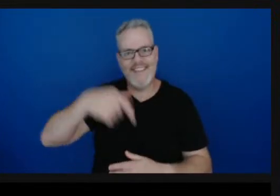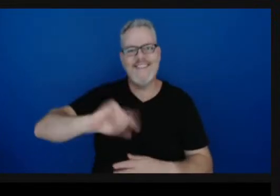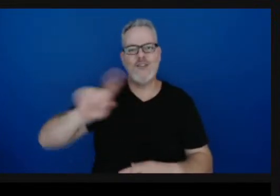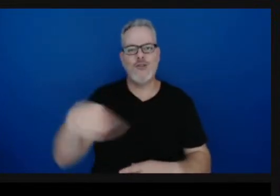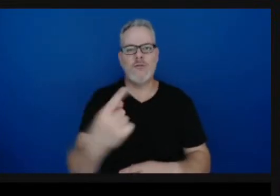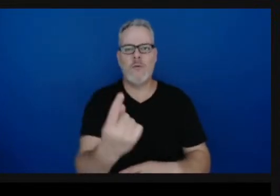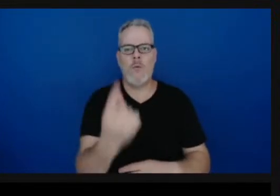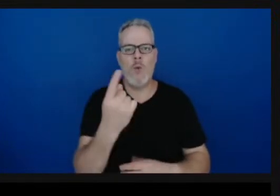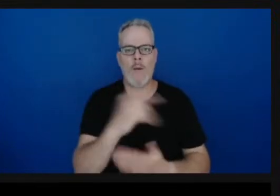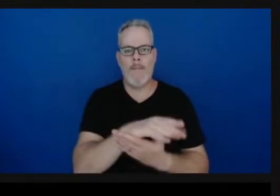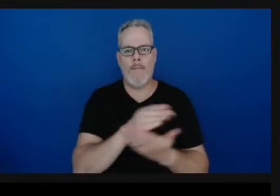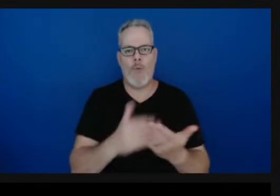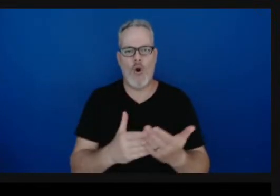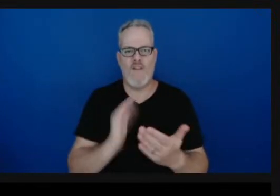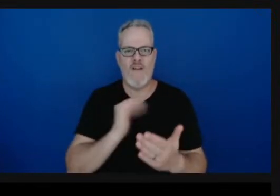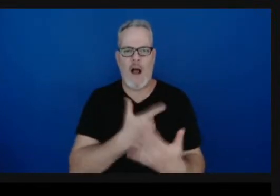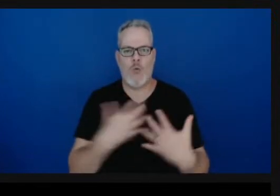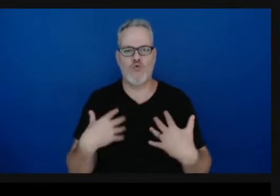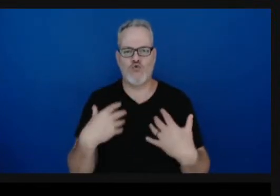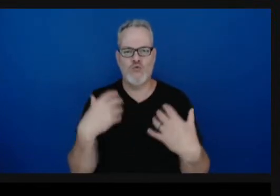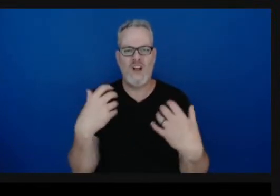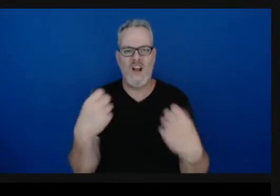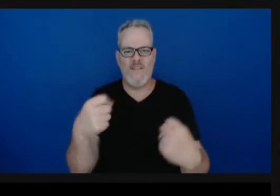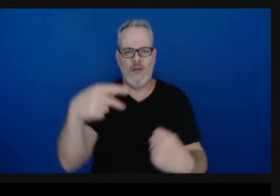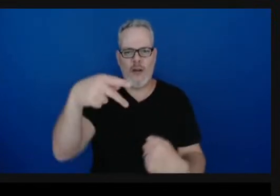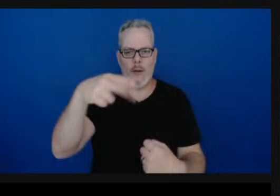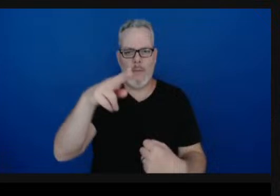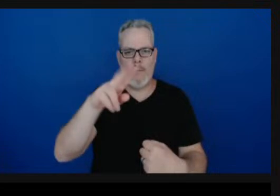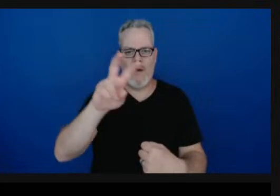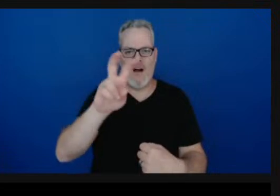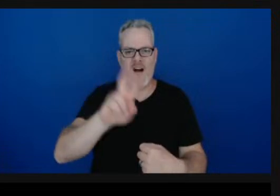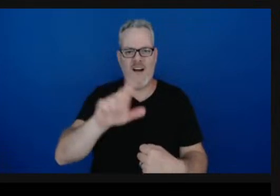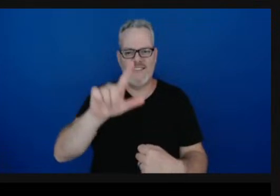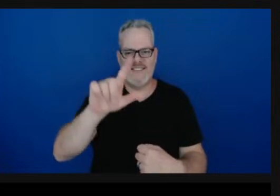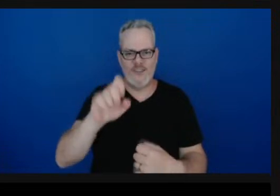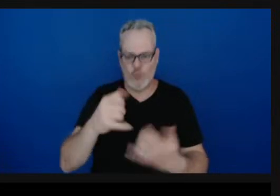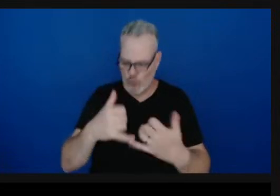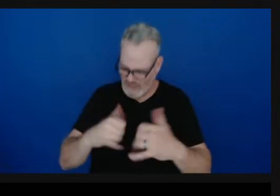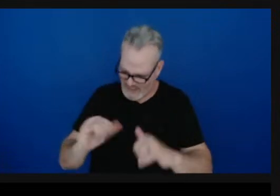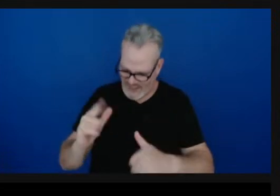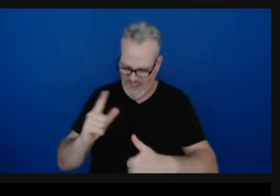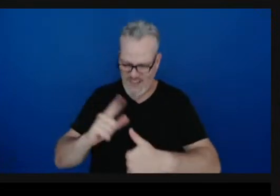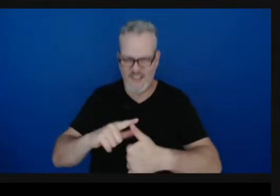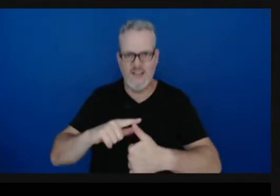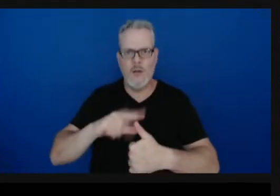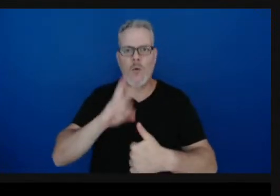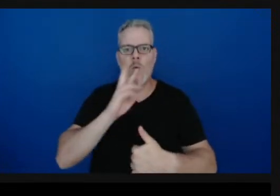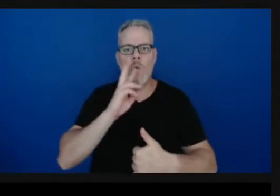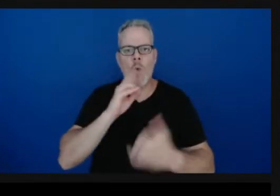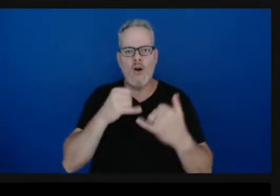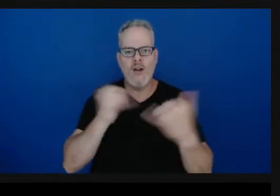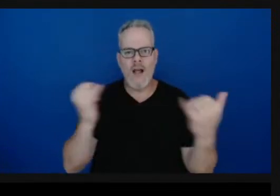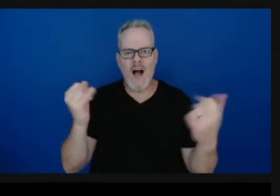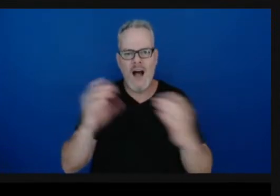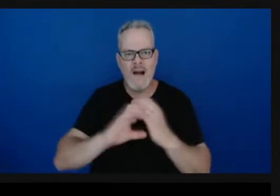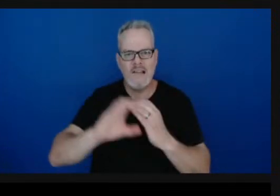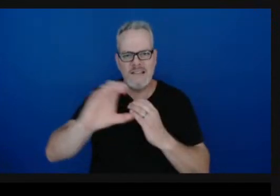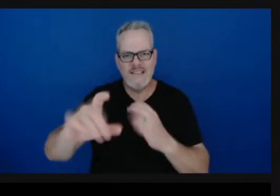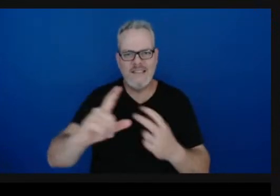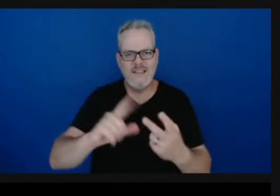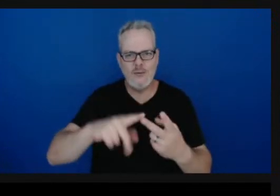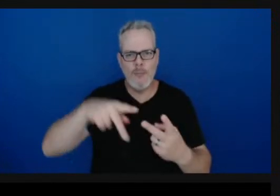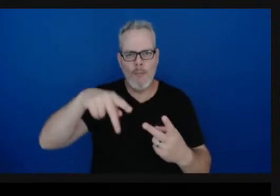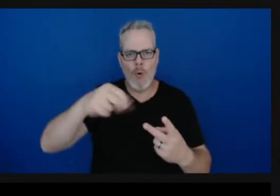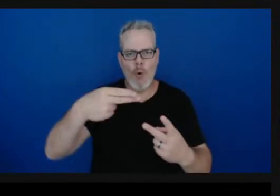recovery puzzle. We still have the restoration of Pohoiki, the installation of water lines, and then all of the work to support building up